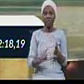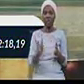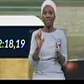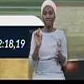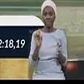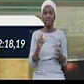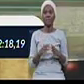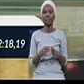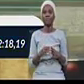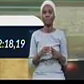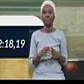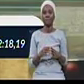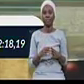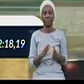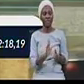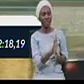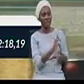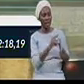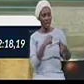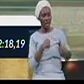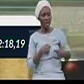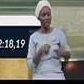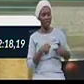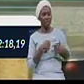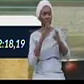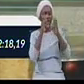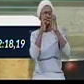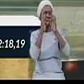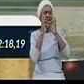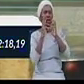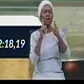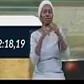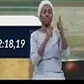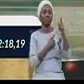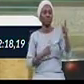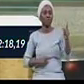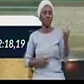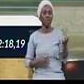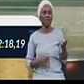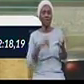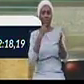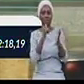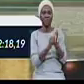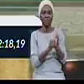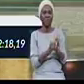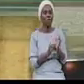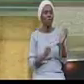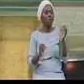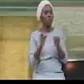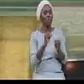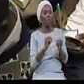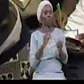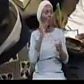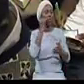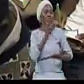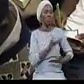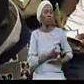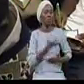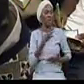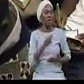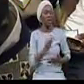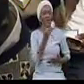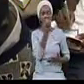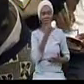18. Their heart cried unto the Lord, O wall of the daughter of Zion, let tears